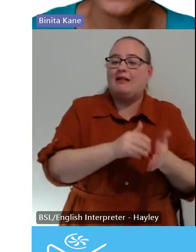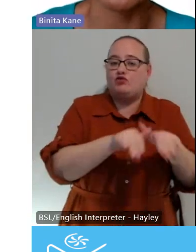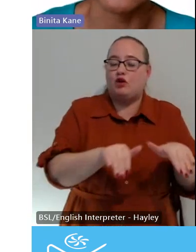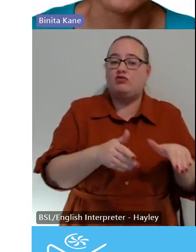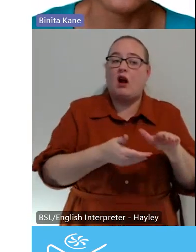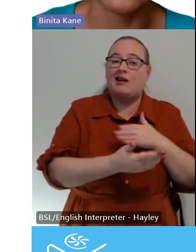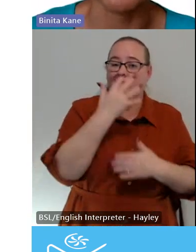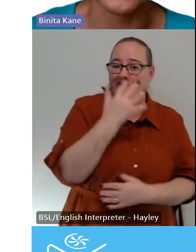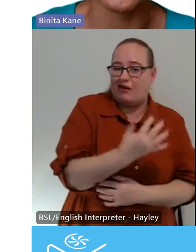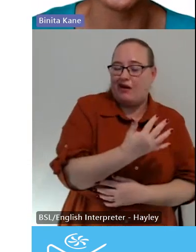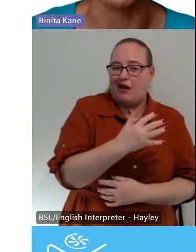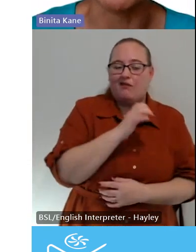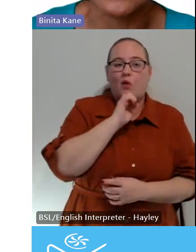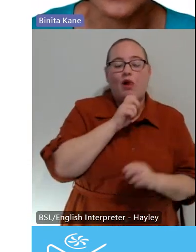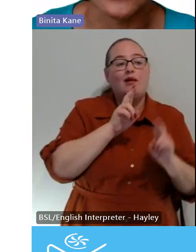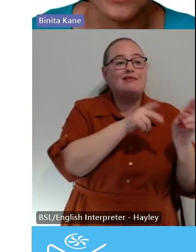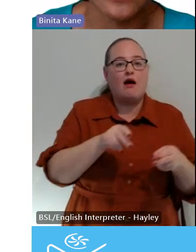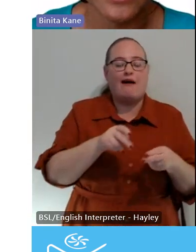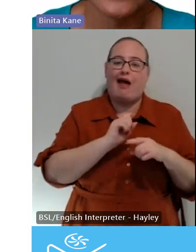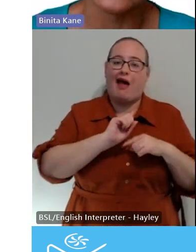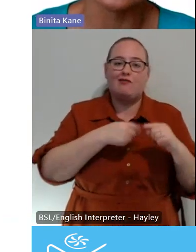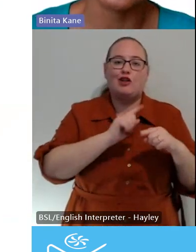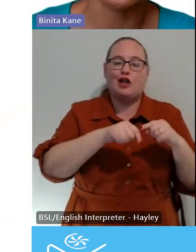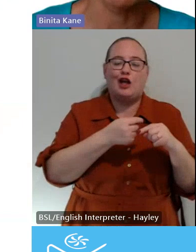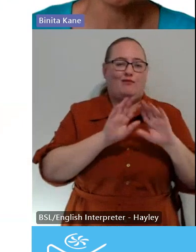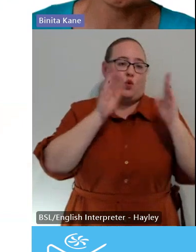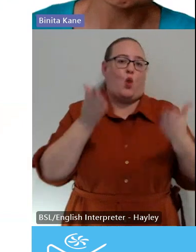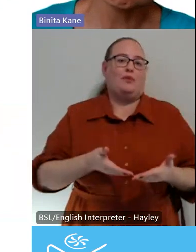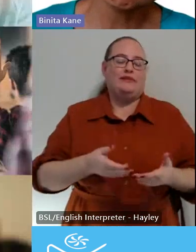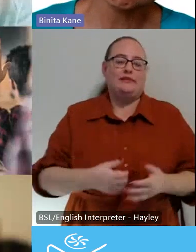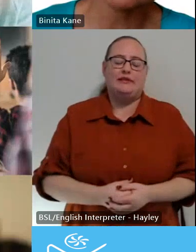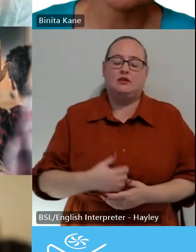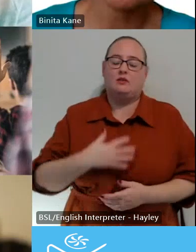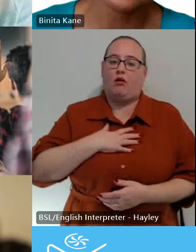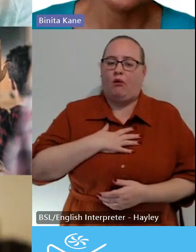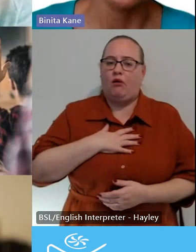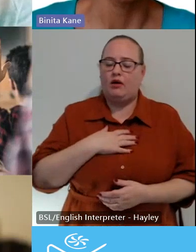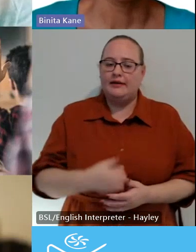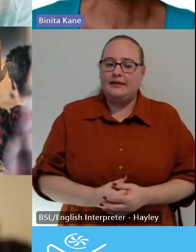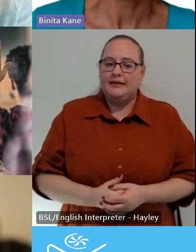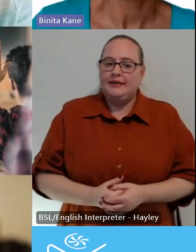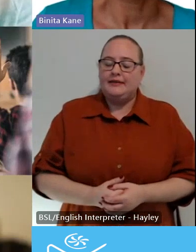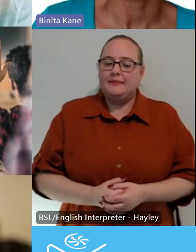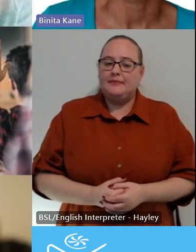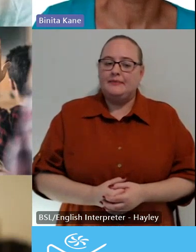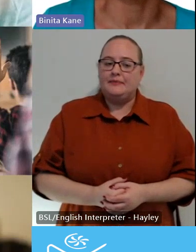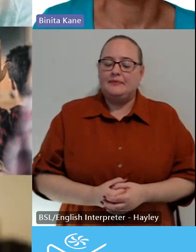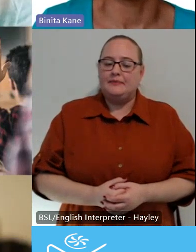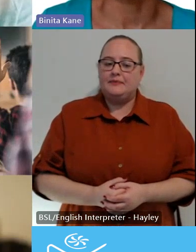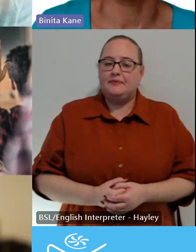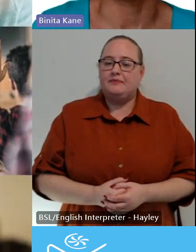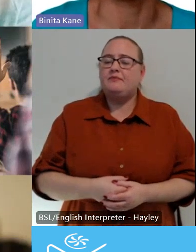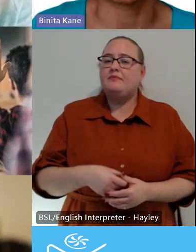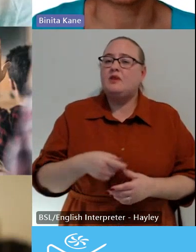the effects of this. It's a sobering statistic. Next slide. So why is clean air